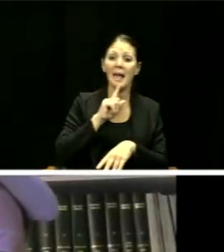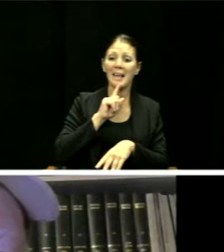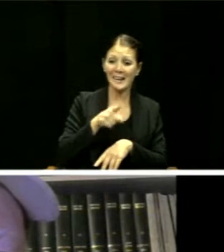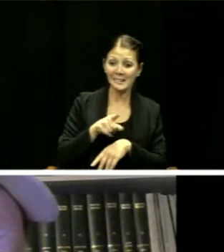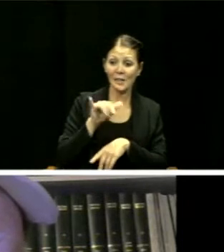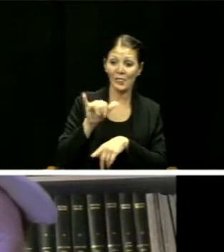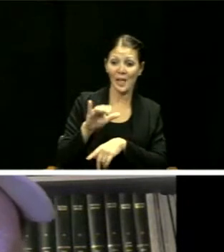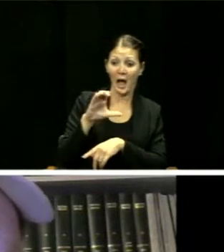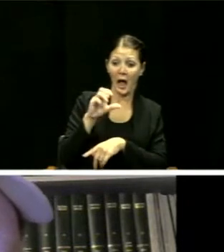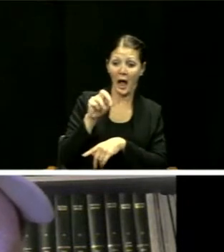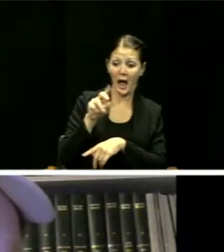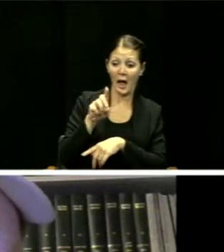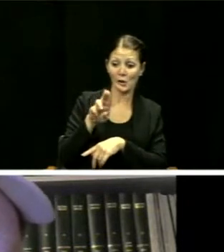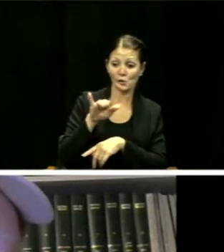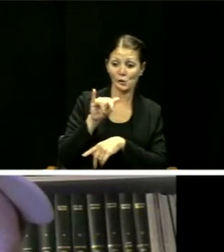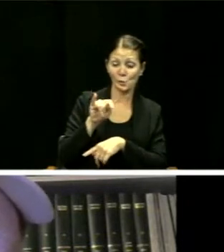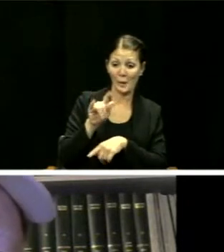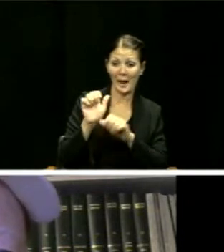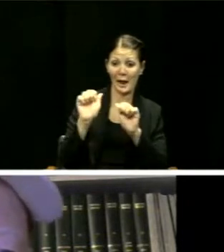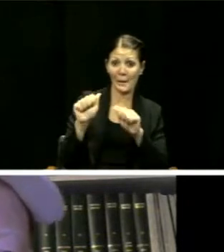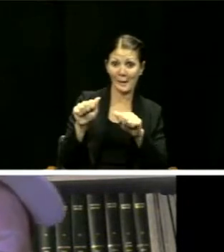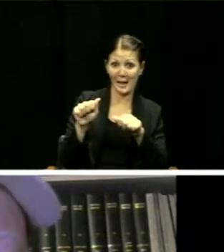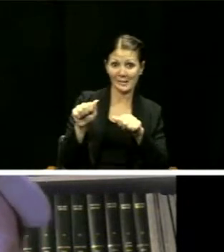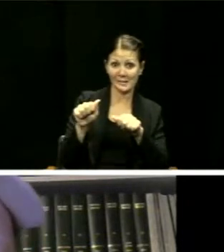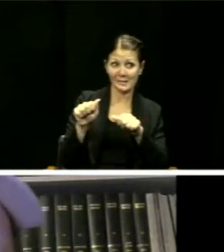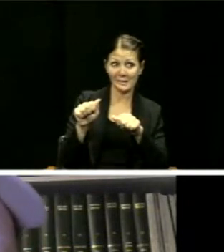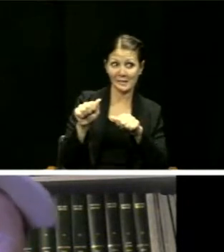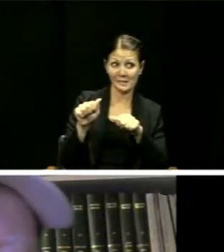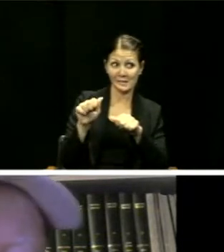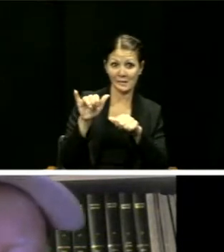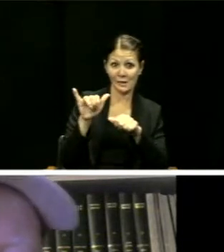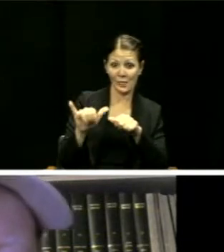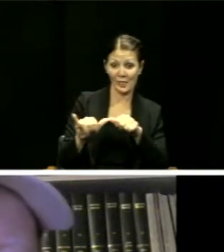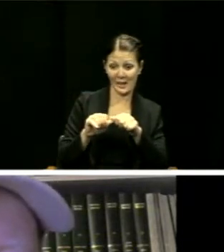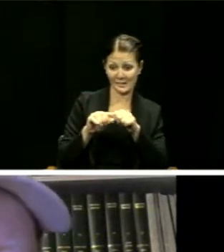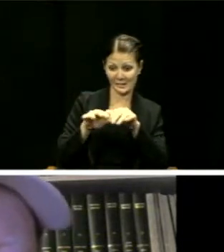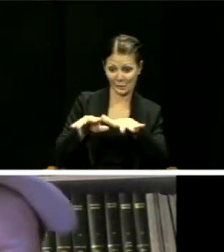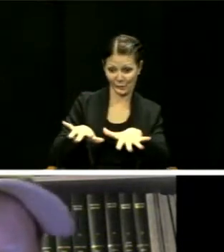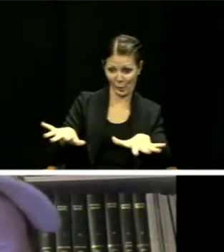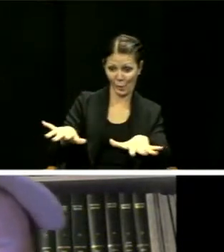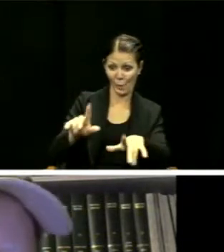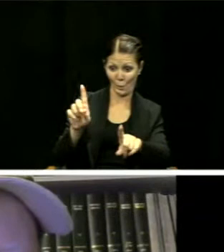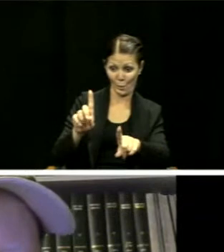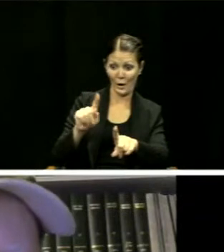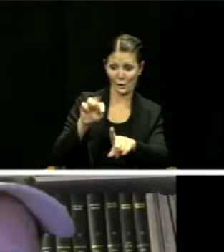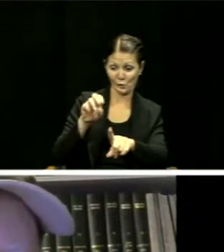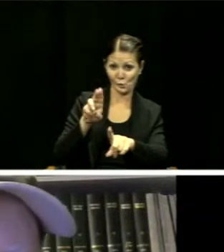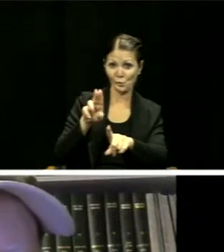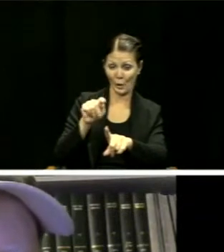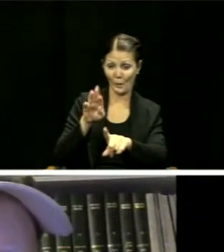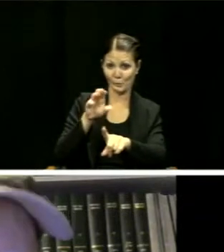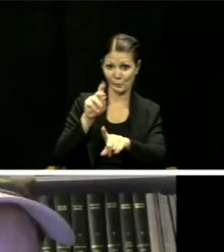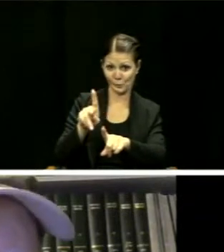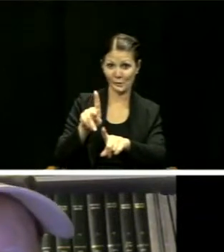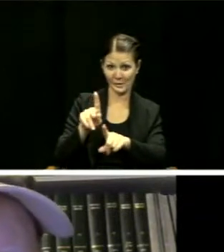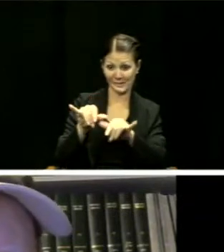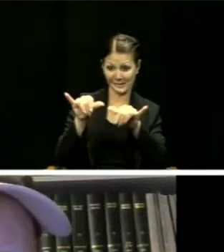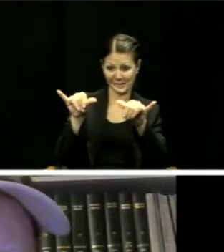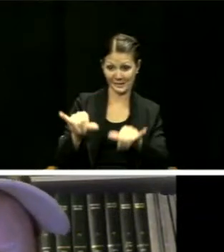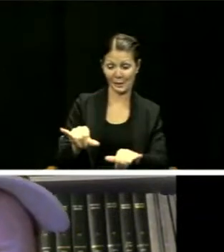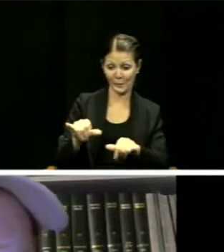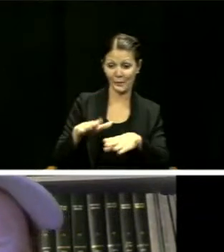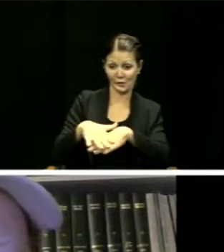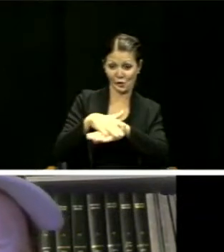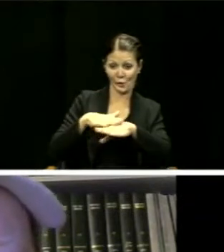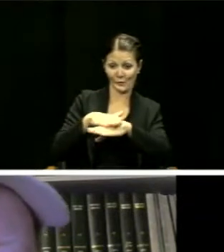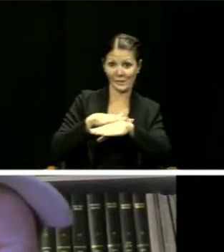conduit capacity of the discharge system of the Trout Brook discharge system of surface